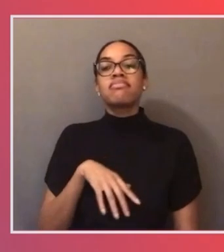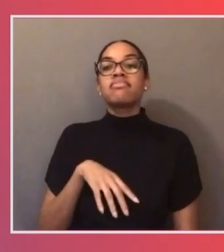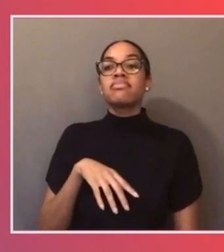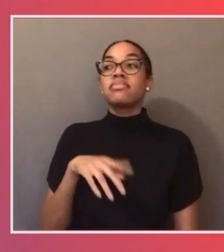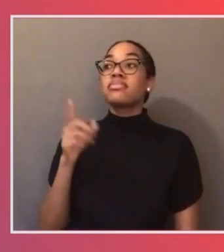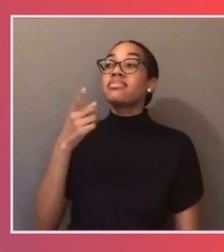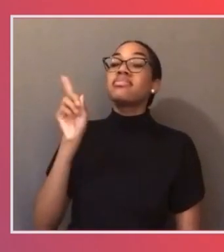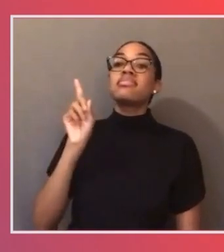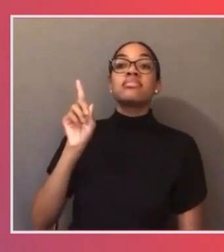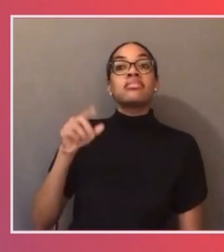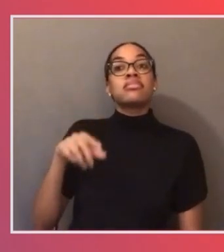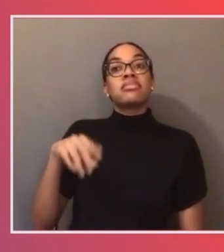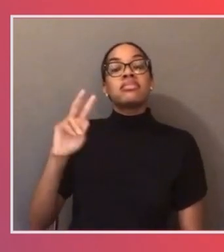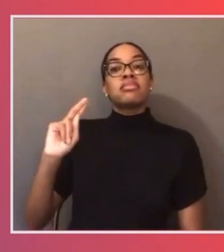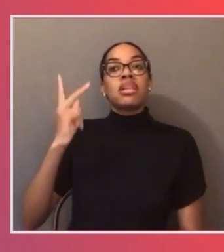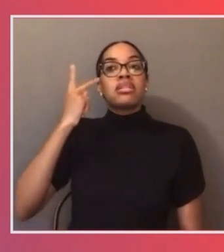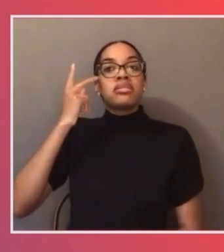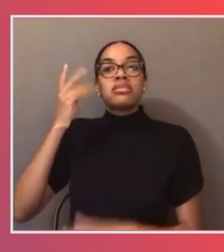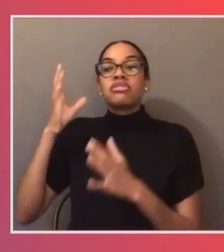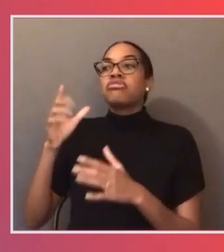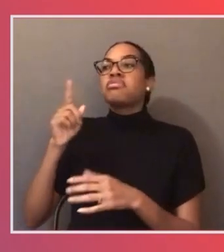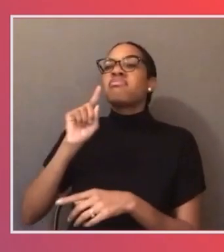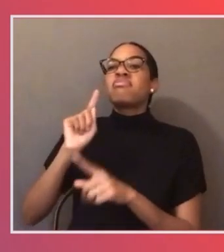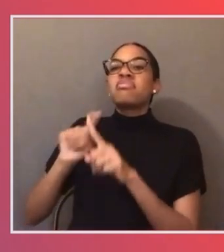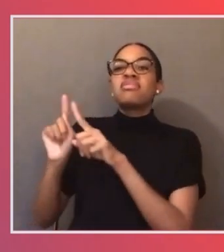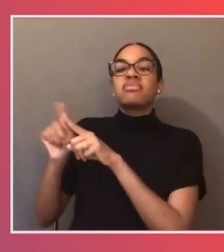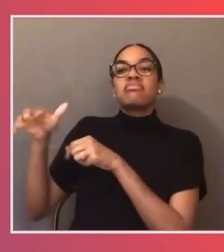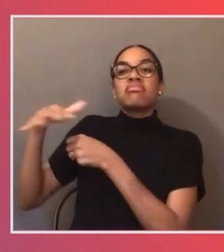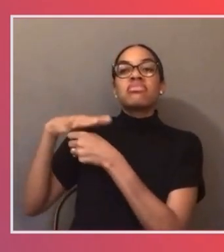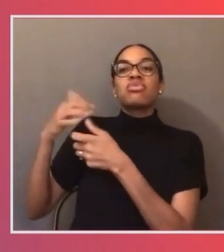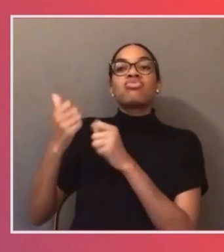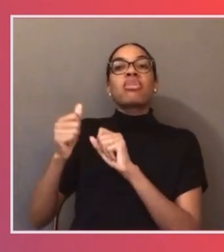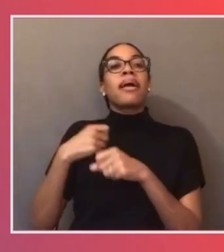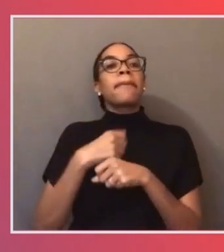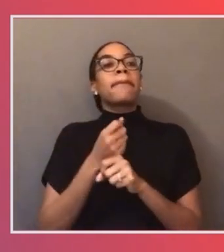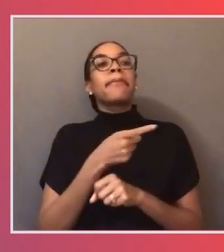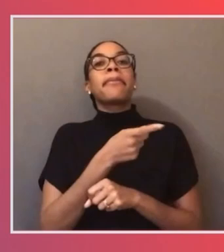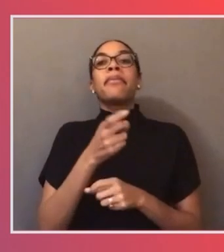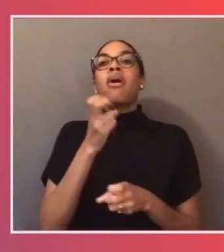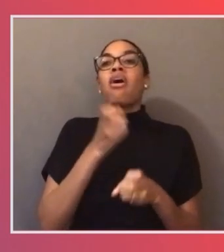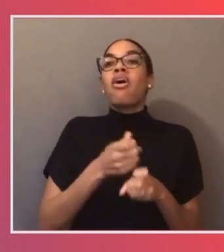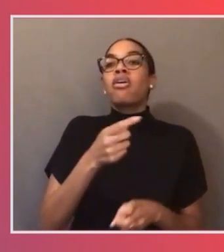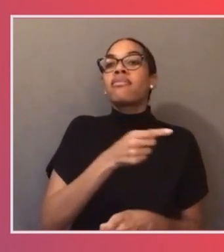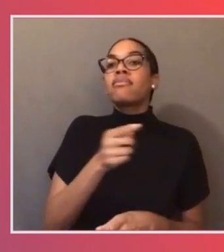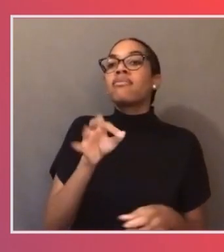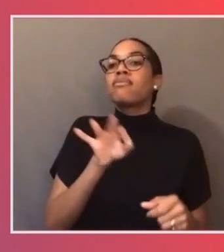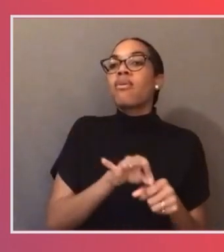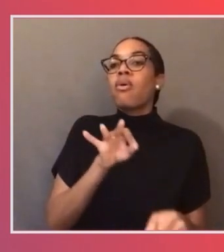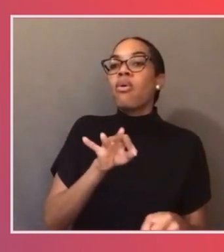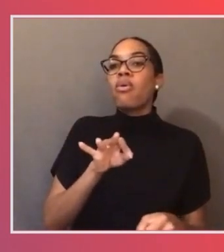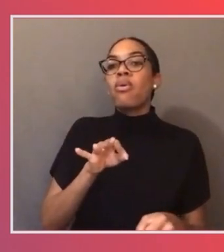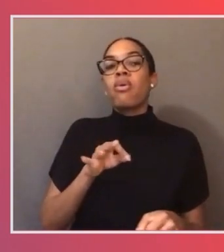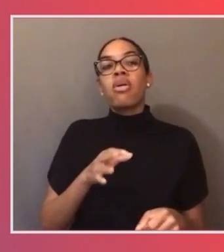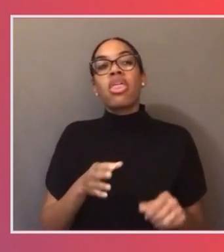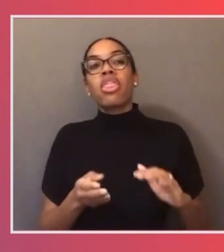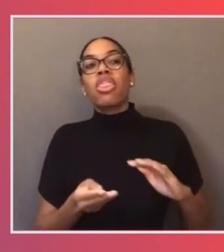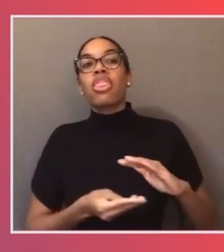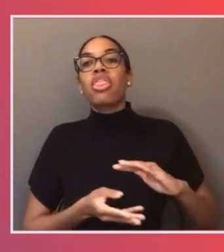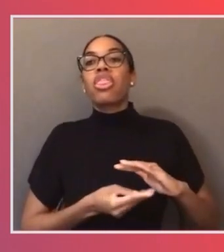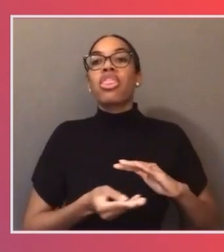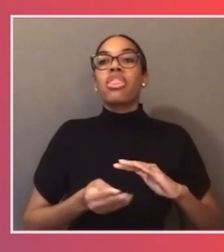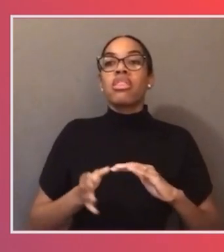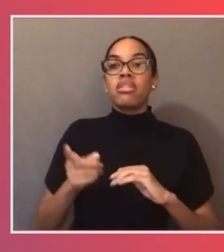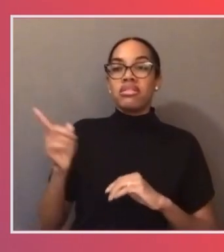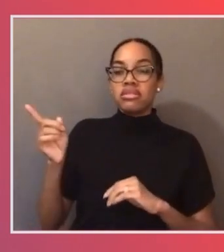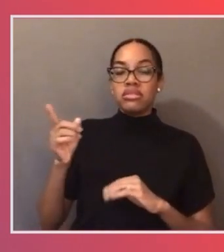country. You know, people are suiting up in terms of saying that they're going to stand up and fight for the values